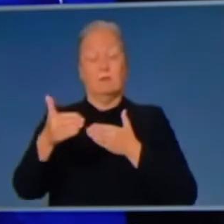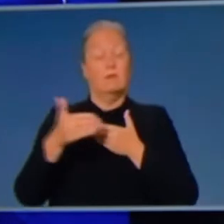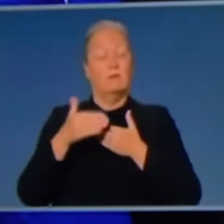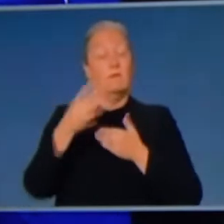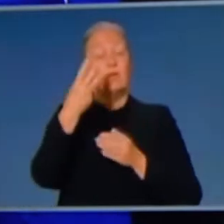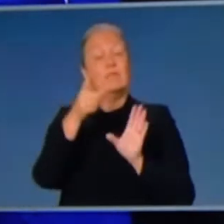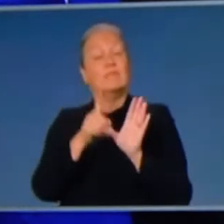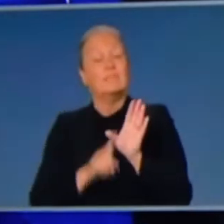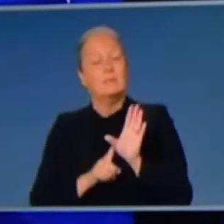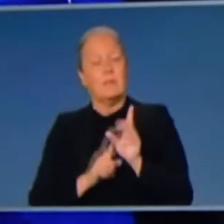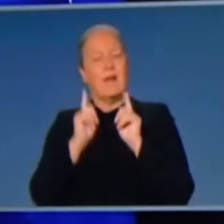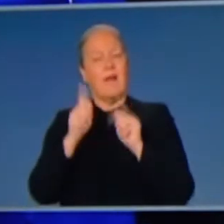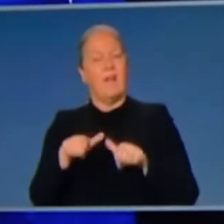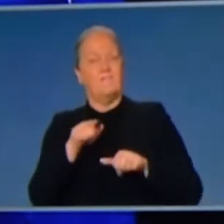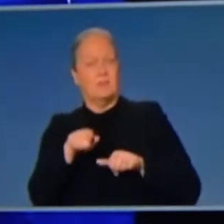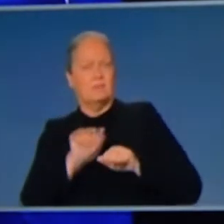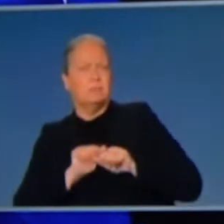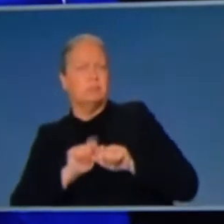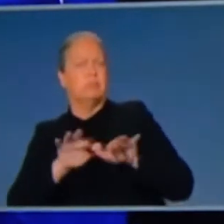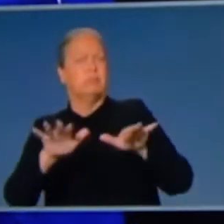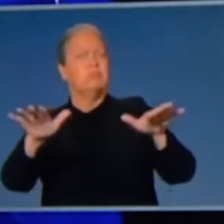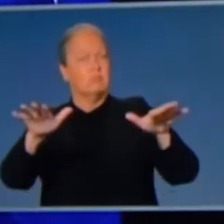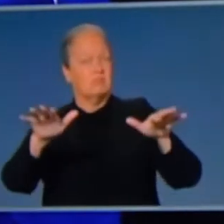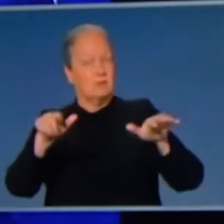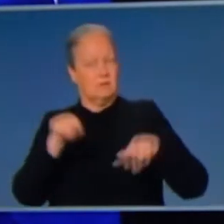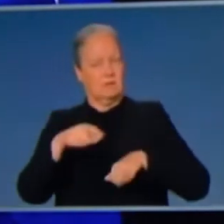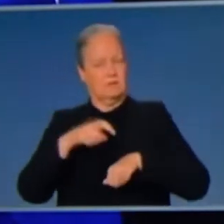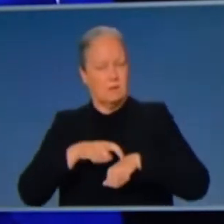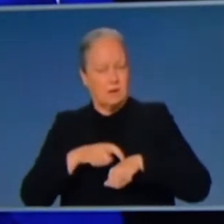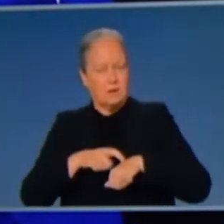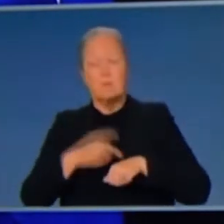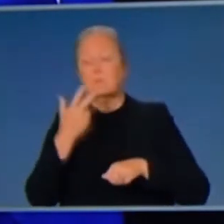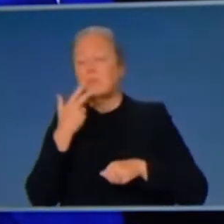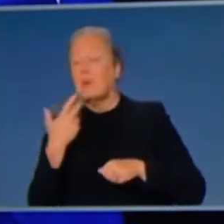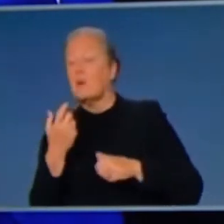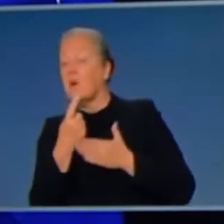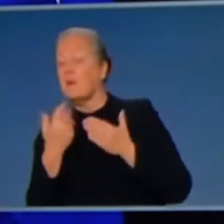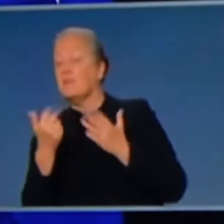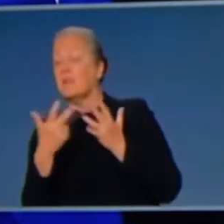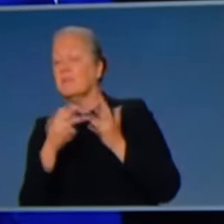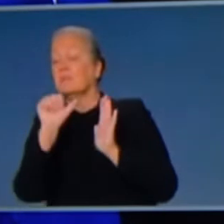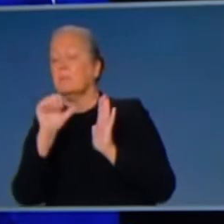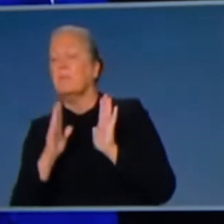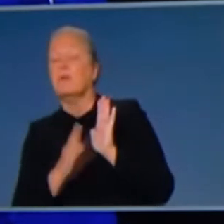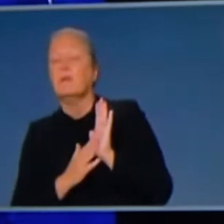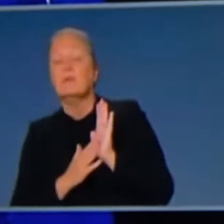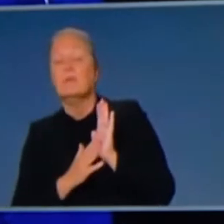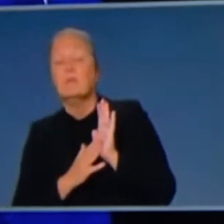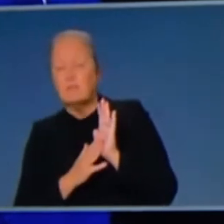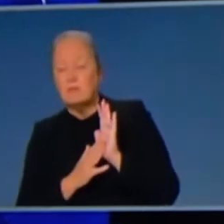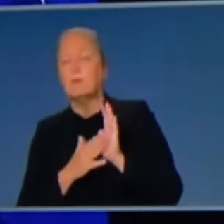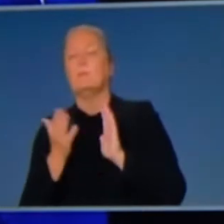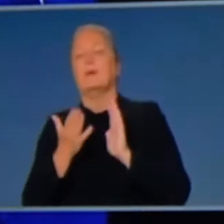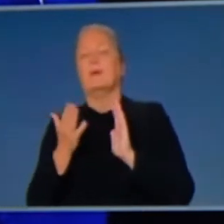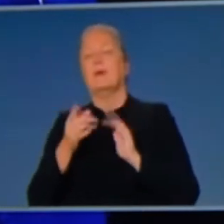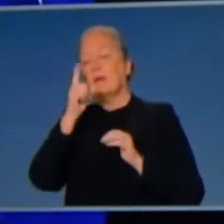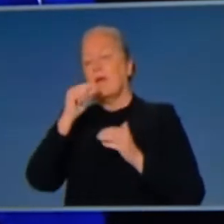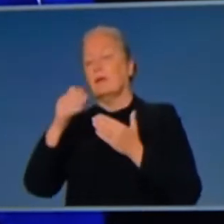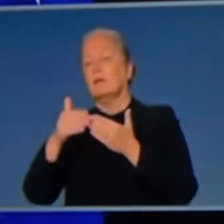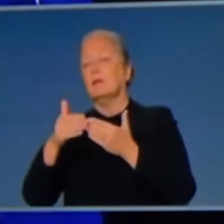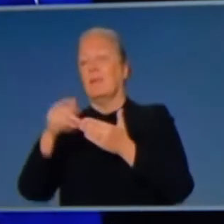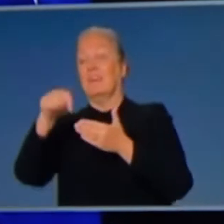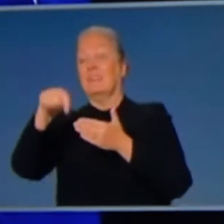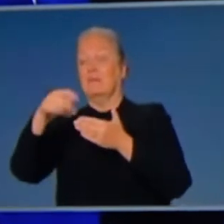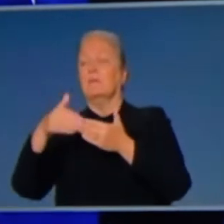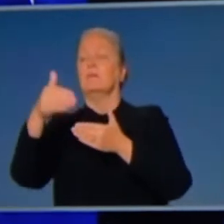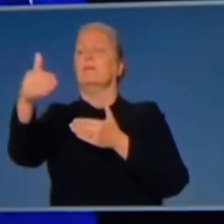end of the pandemic period. But if the lease only has another 6 months to run, then the tenant would have a minimum of 12 months after the pandemic